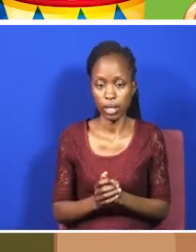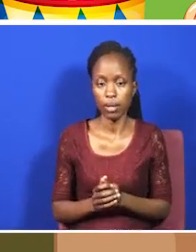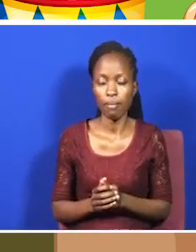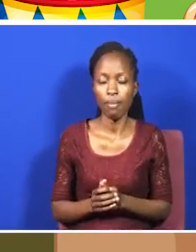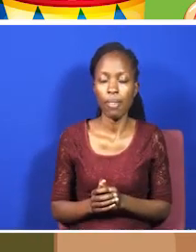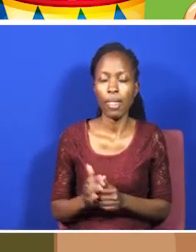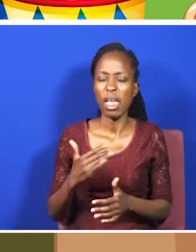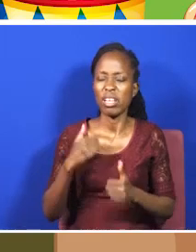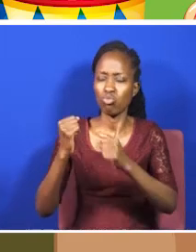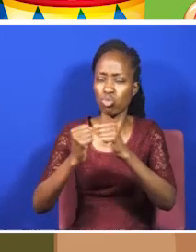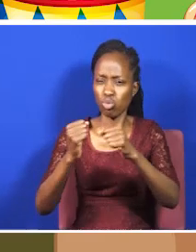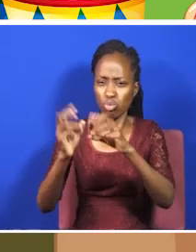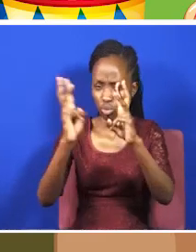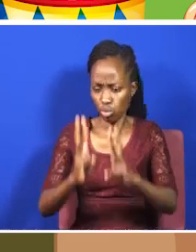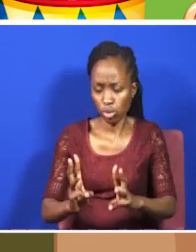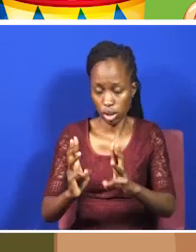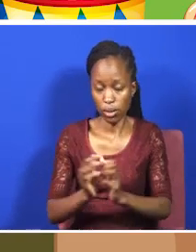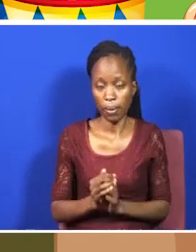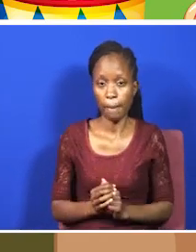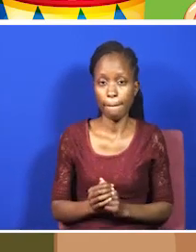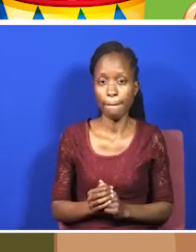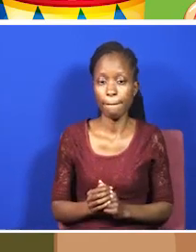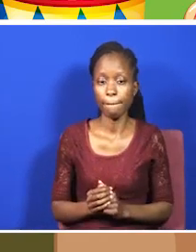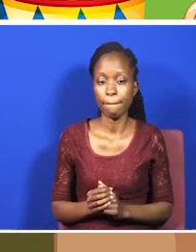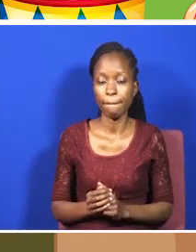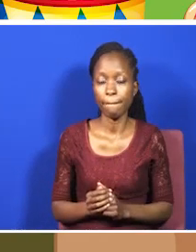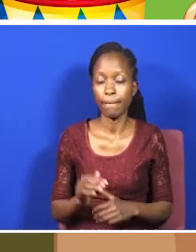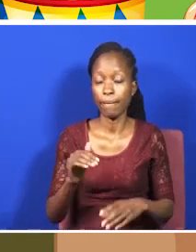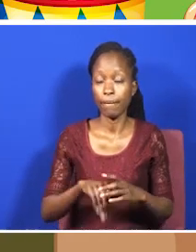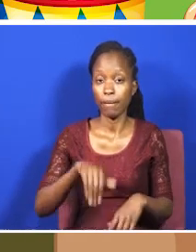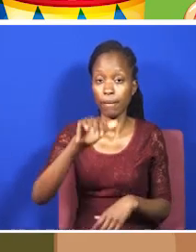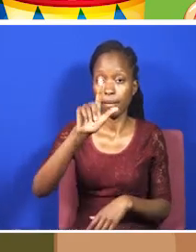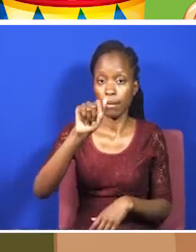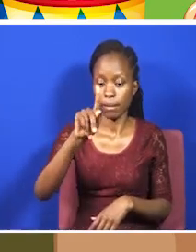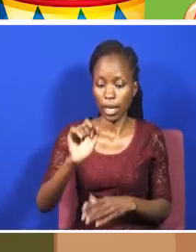up to the lake. So there was a very bad wind